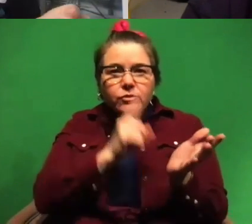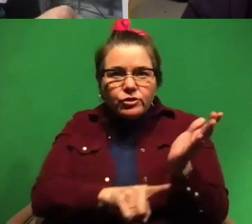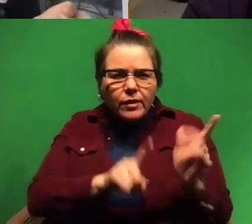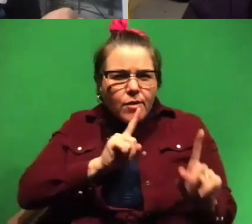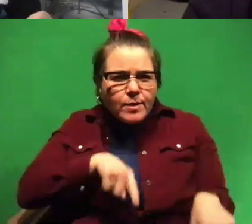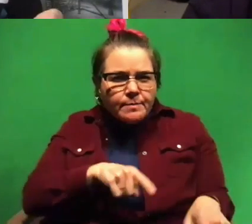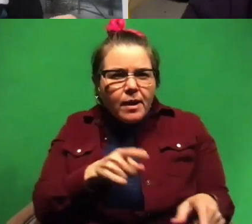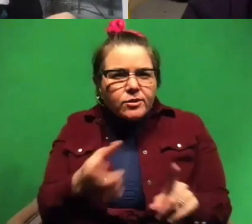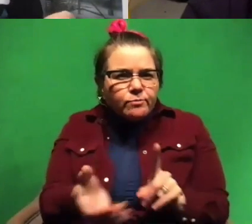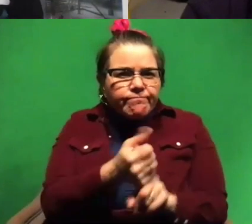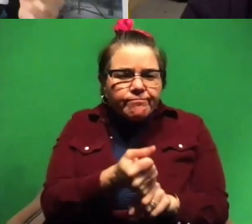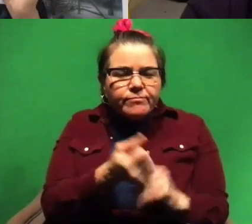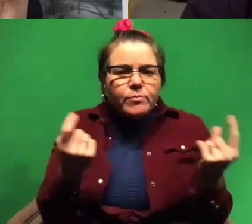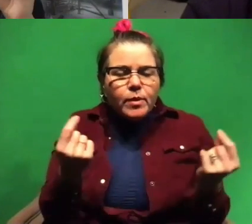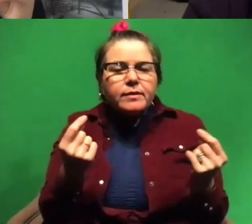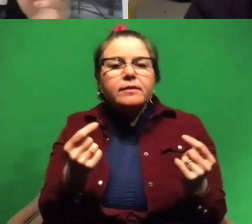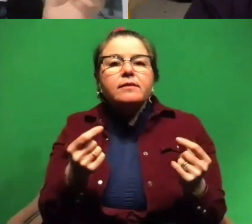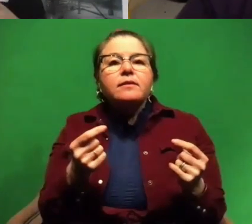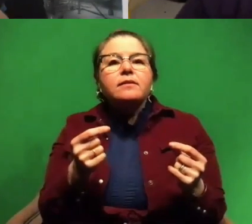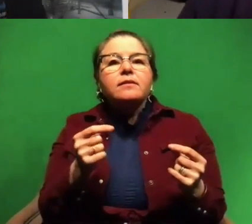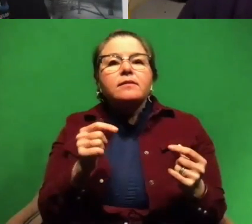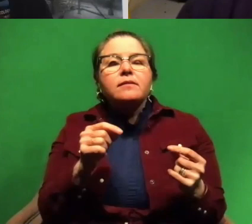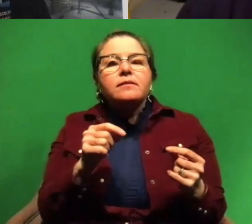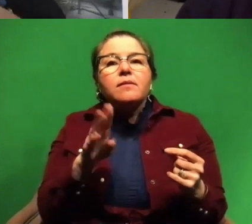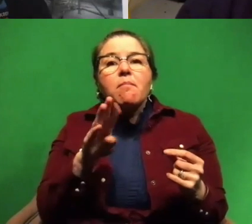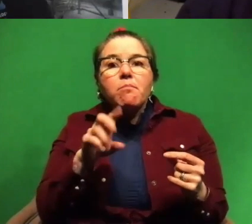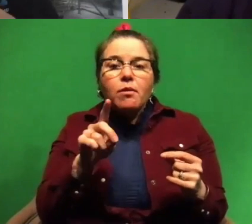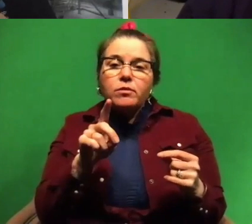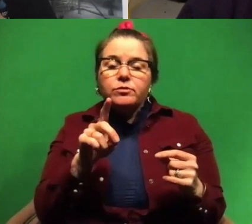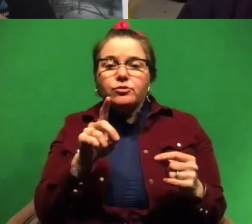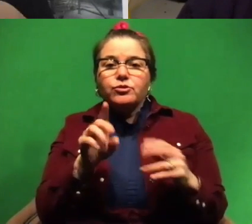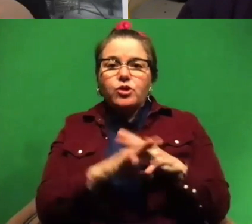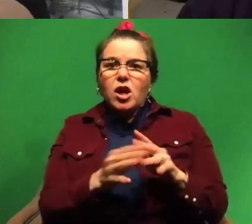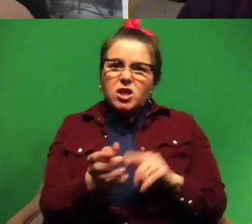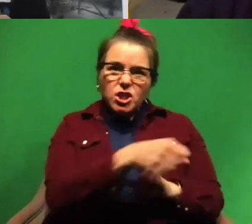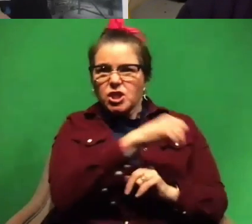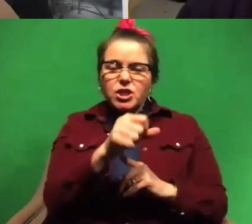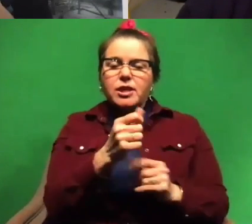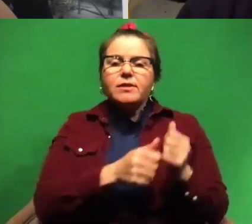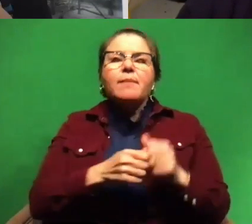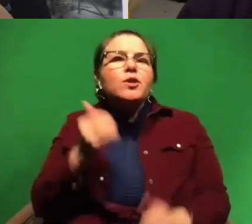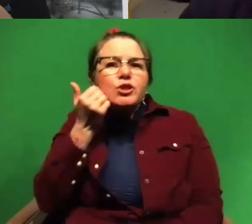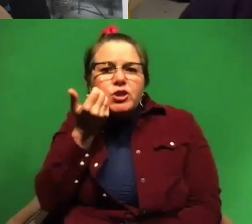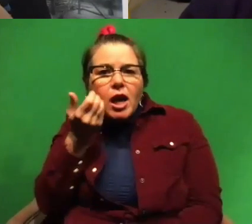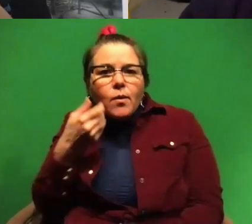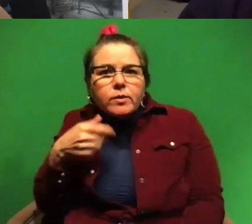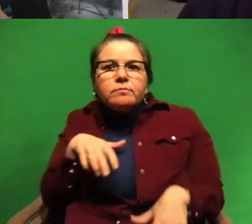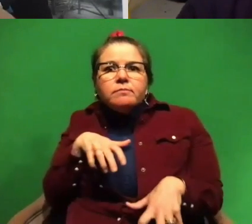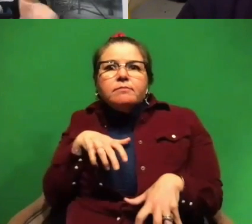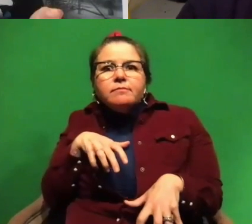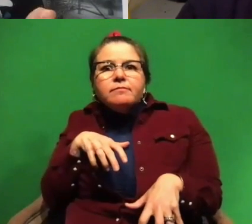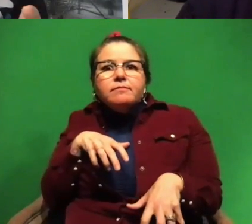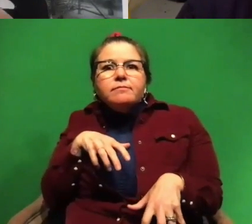to catching. And the bold sharks will like respond like this every time, and the shy sharks will just kind of freeze like that.